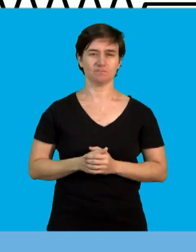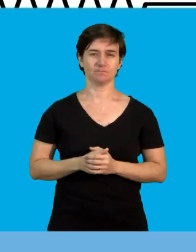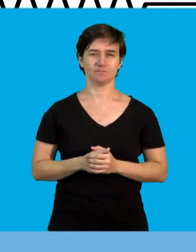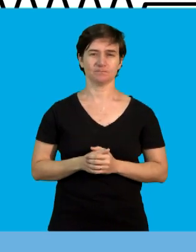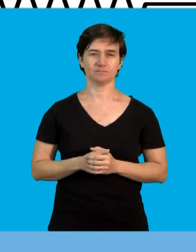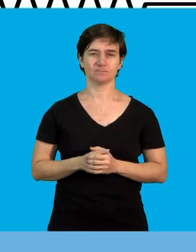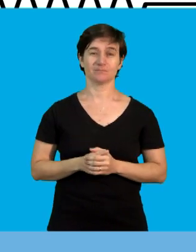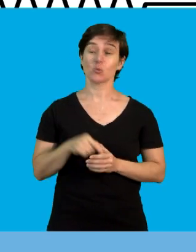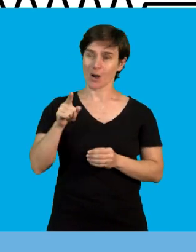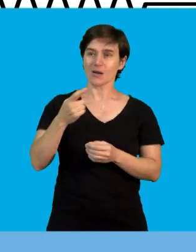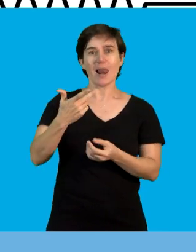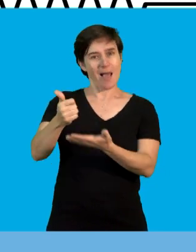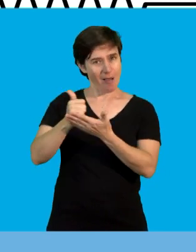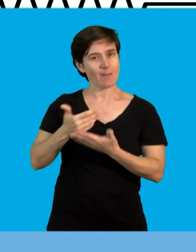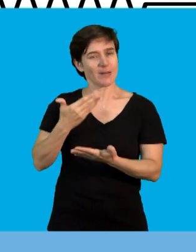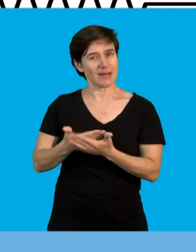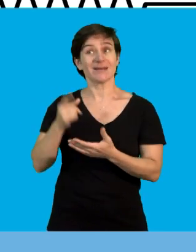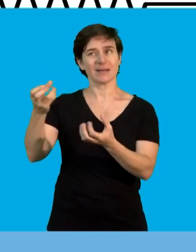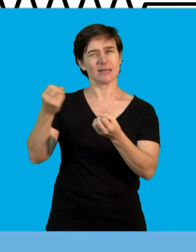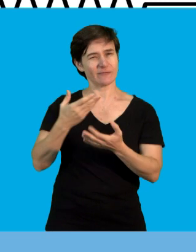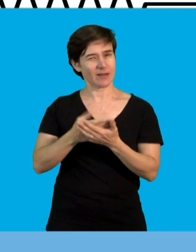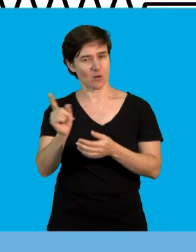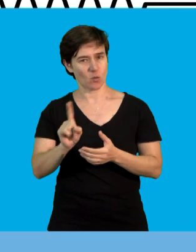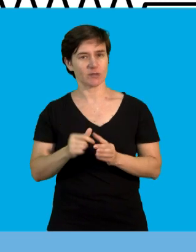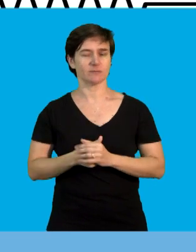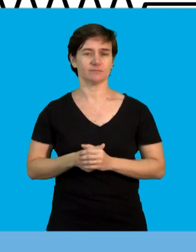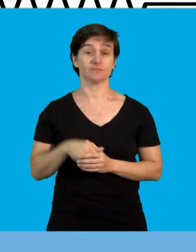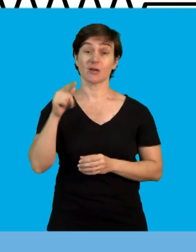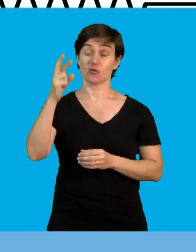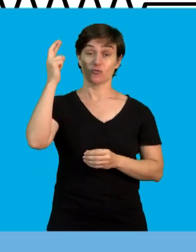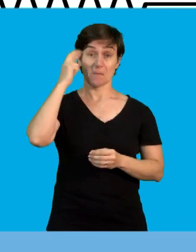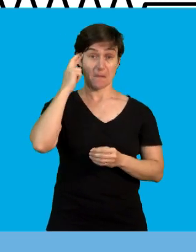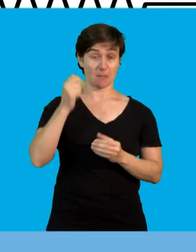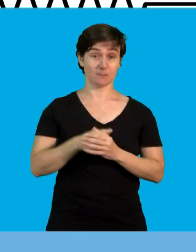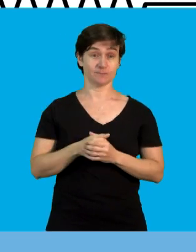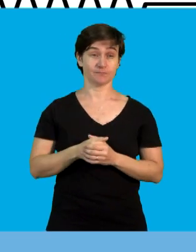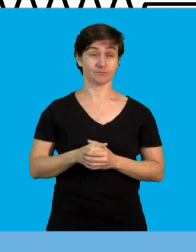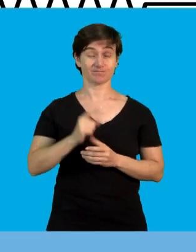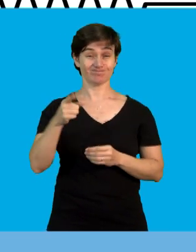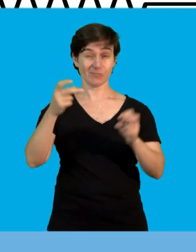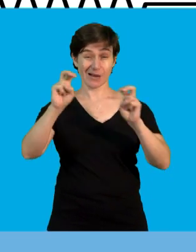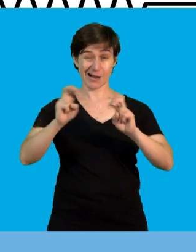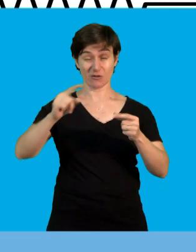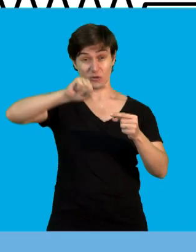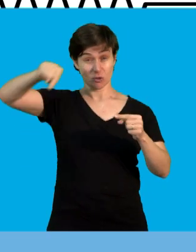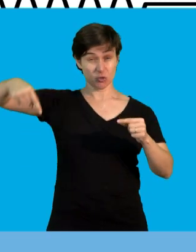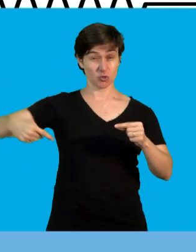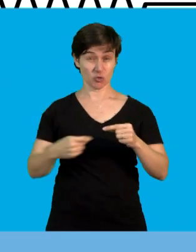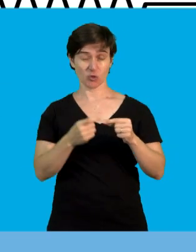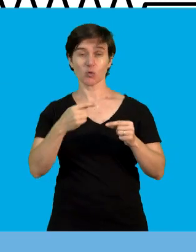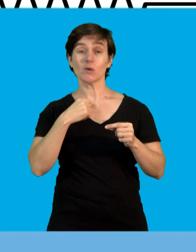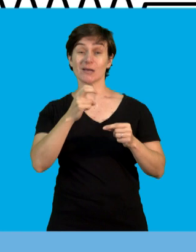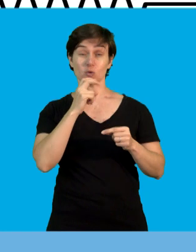we're using them because of their usefulness, what they can provide for us. However, remember, those in an electric circuit, they are used